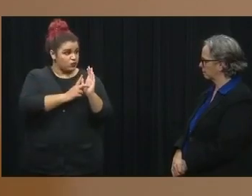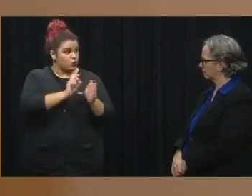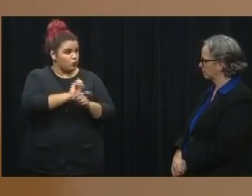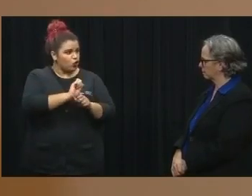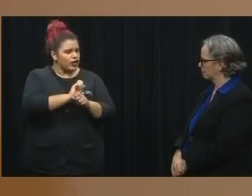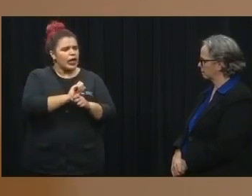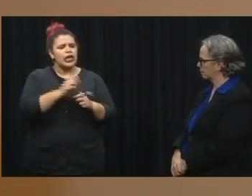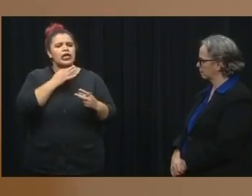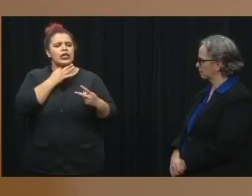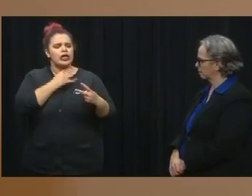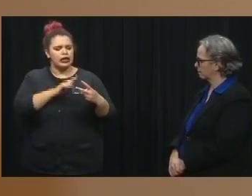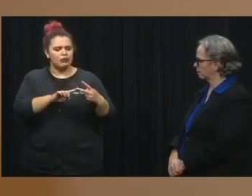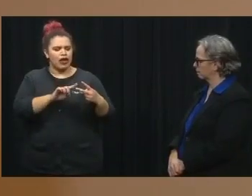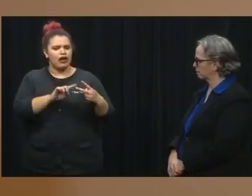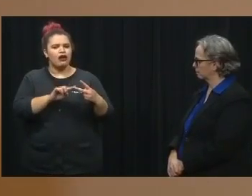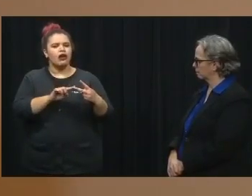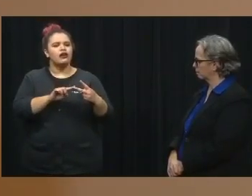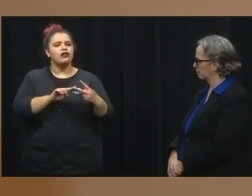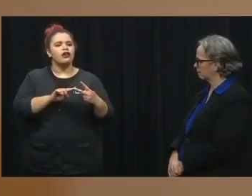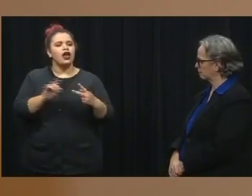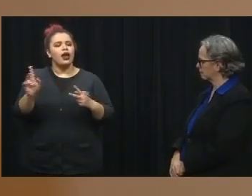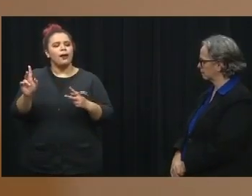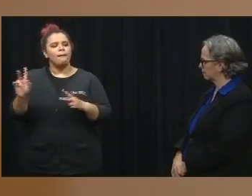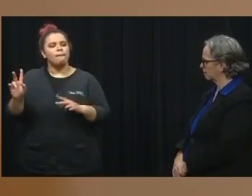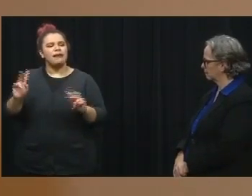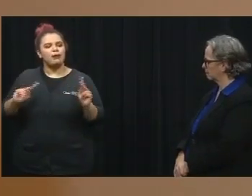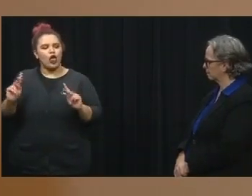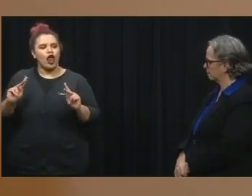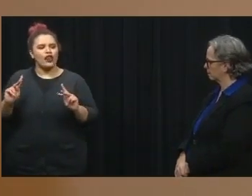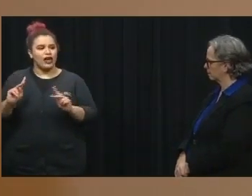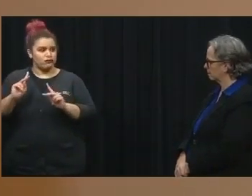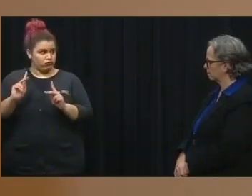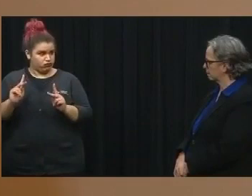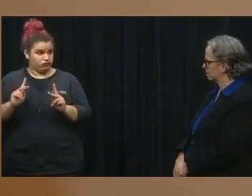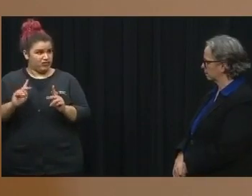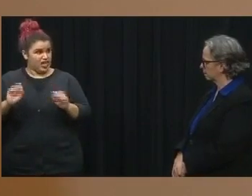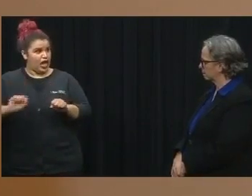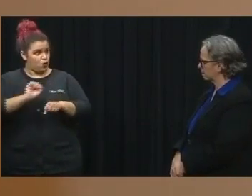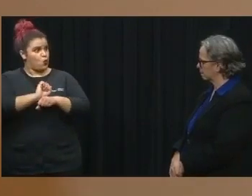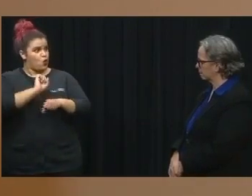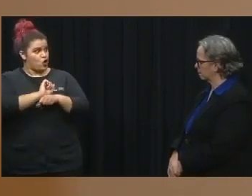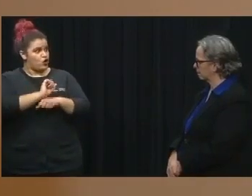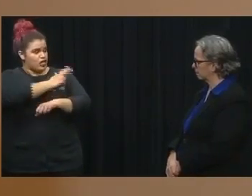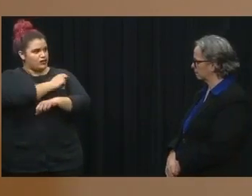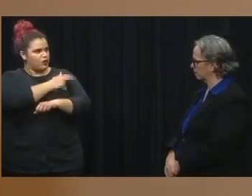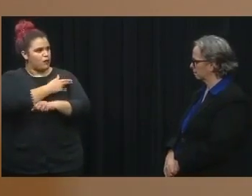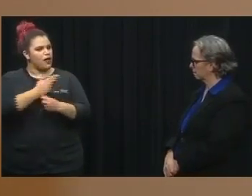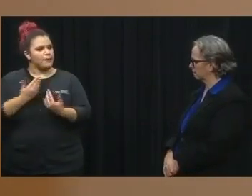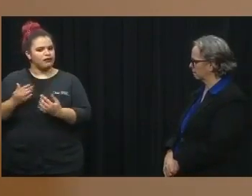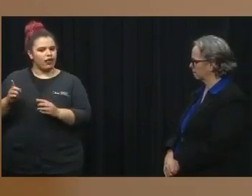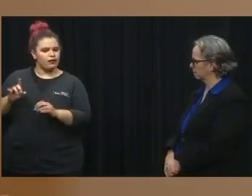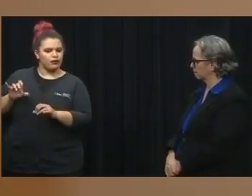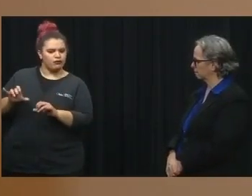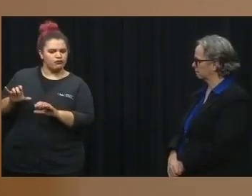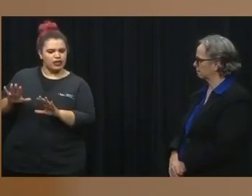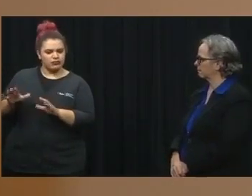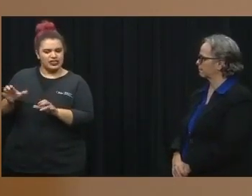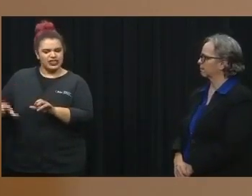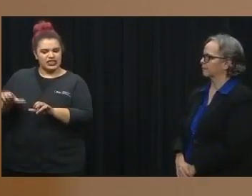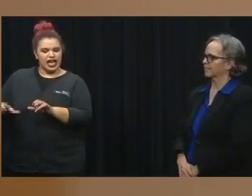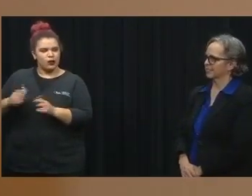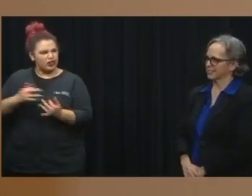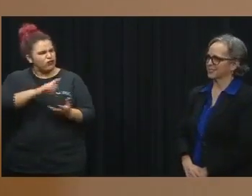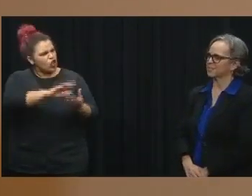workers kind of waiting in the wings? Because you've talked a lot about equipment, but certainly it's people. The